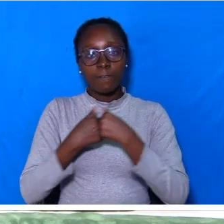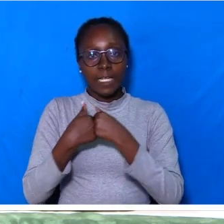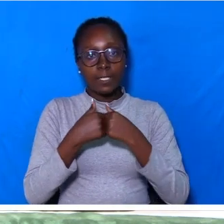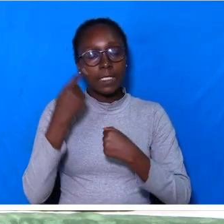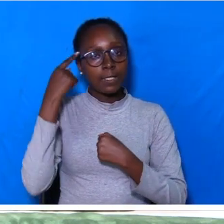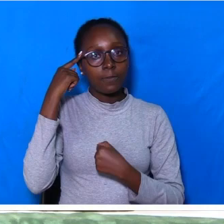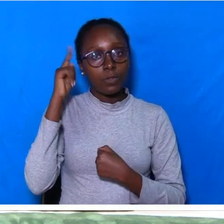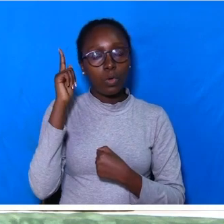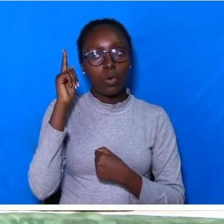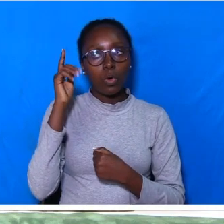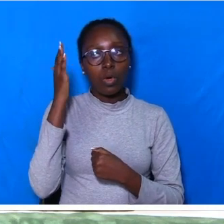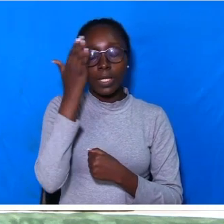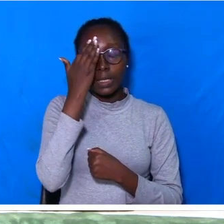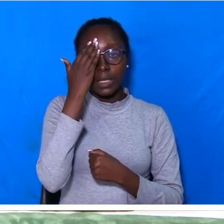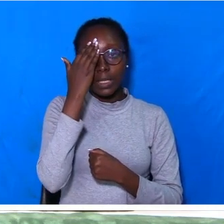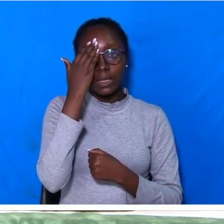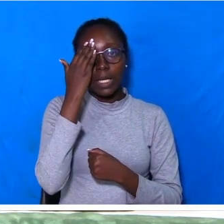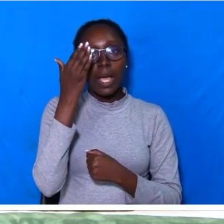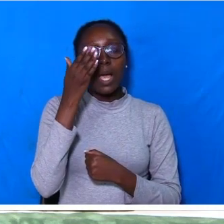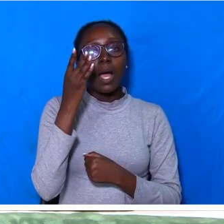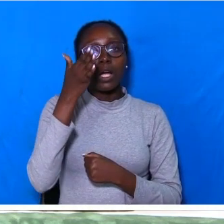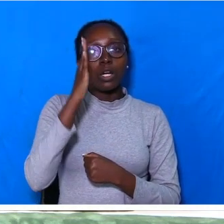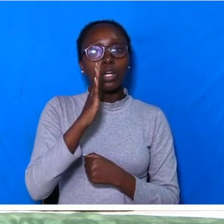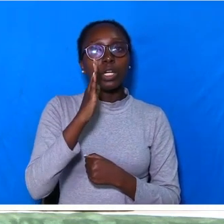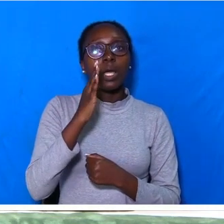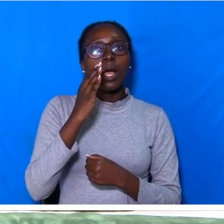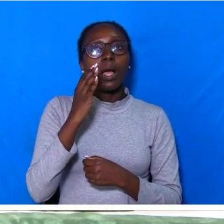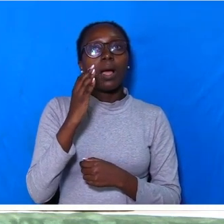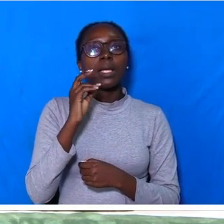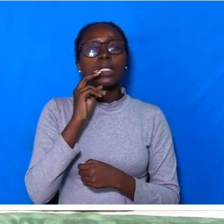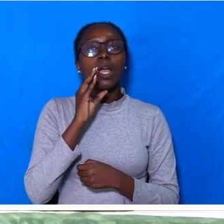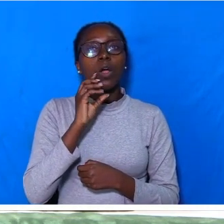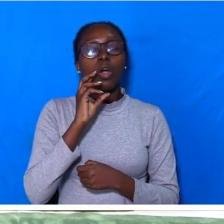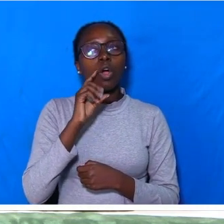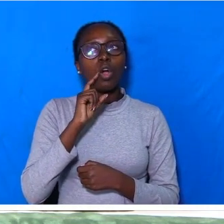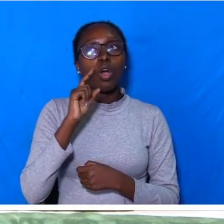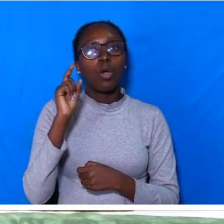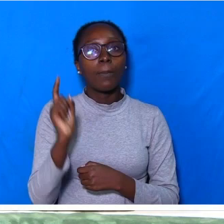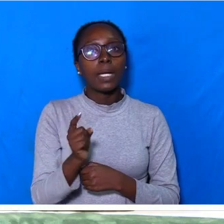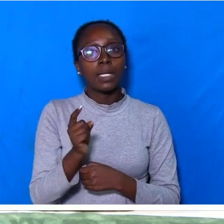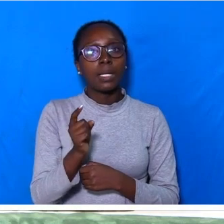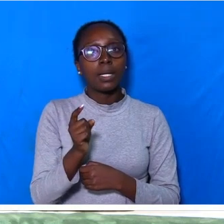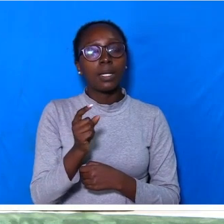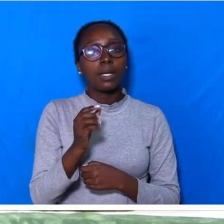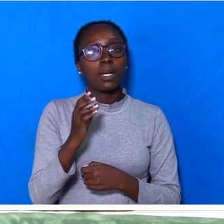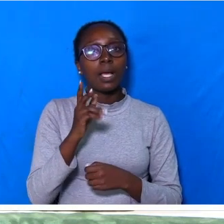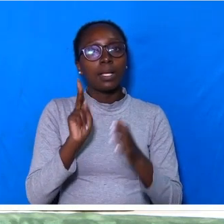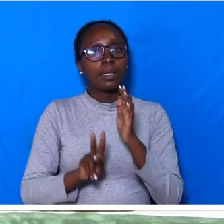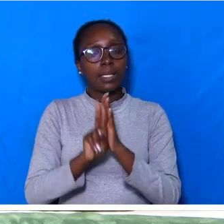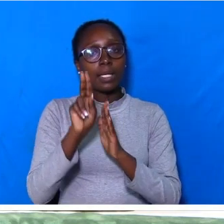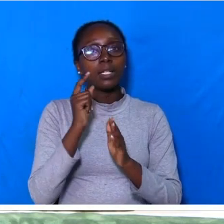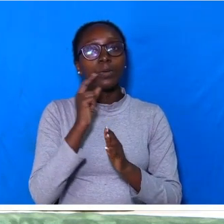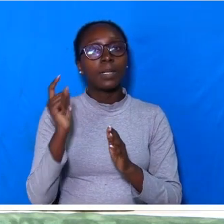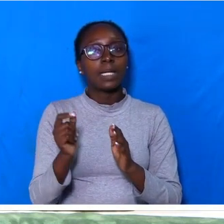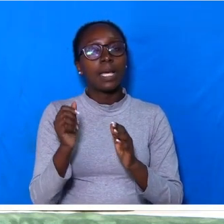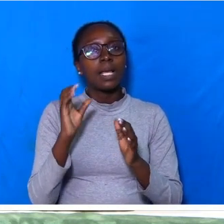where, as the king and the commander of the armed forces, he cannot lead people into war. In chapter 16, when you read chapter 16,